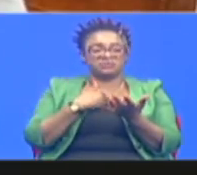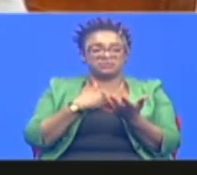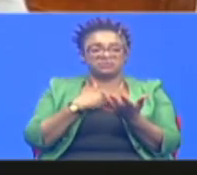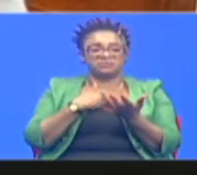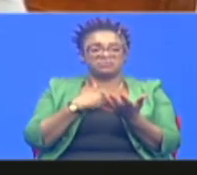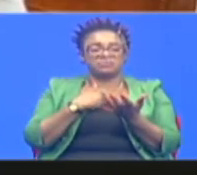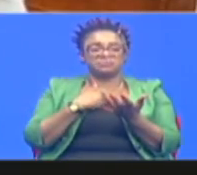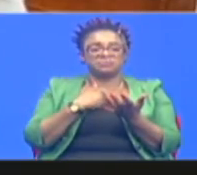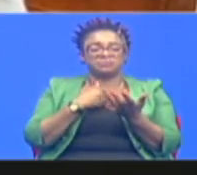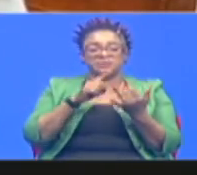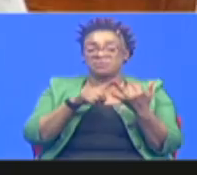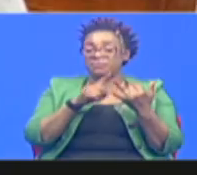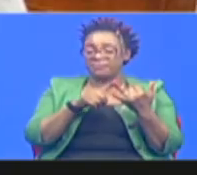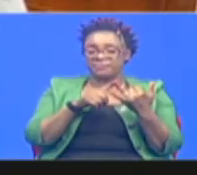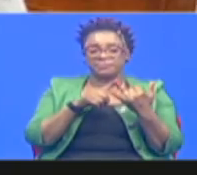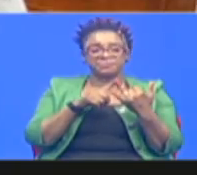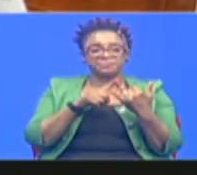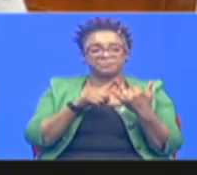Secondly,